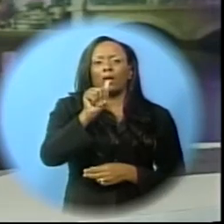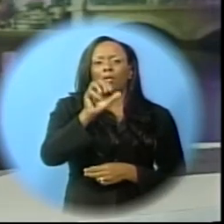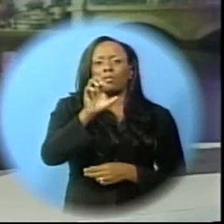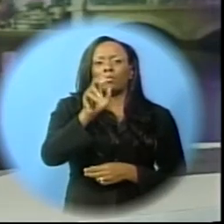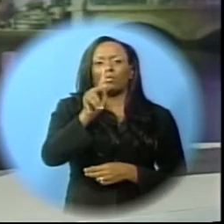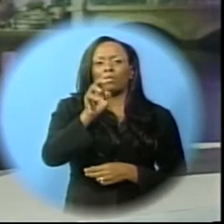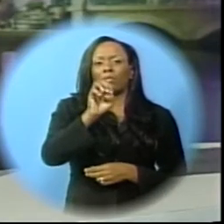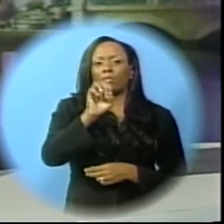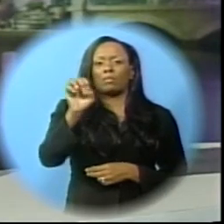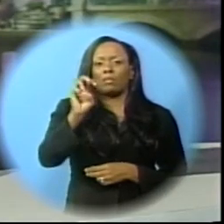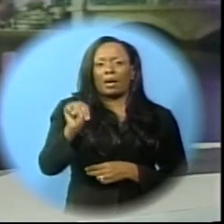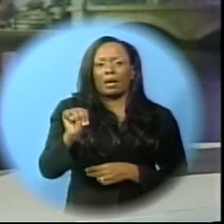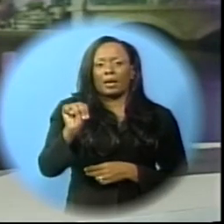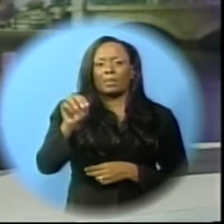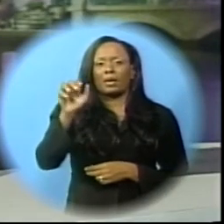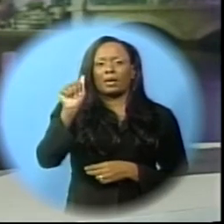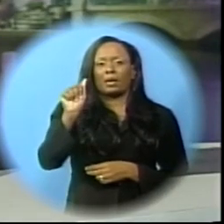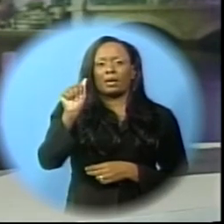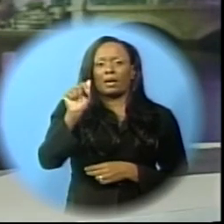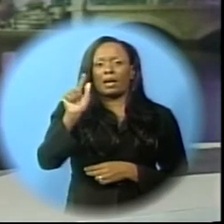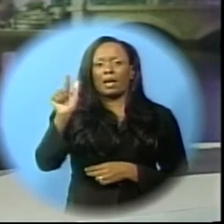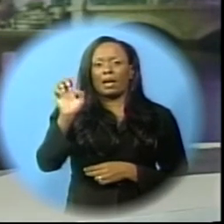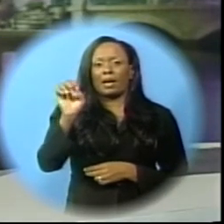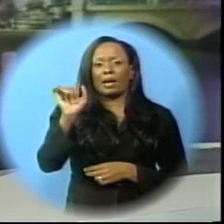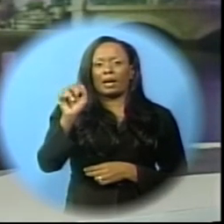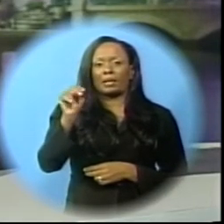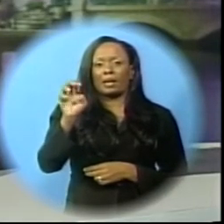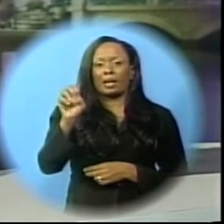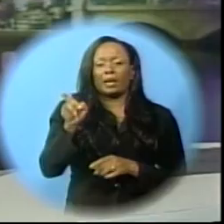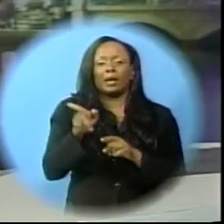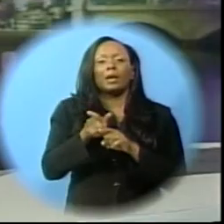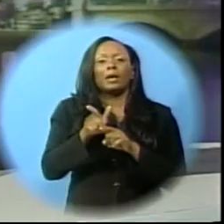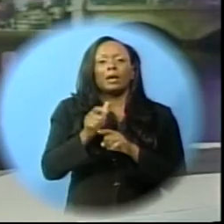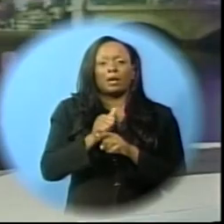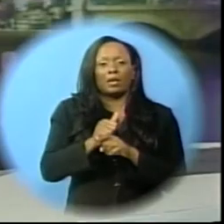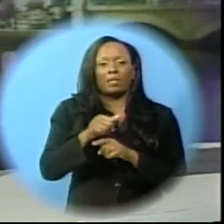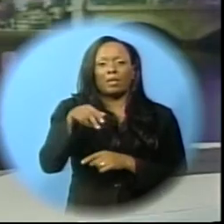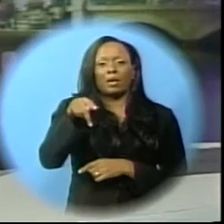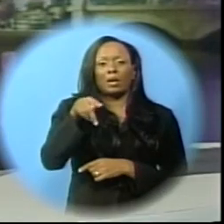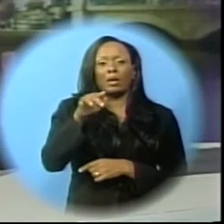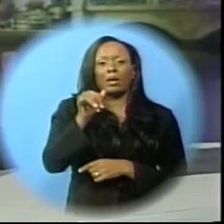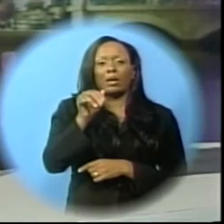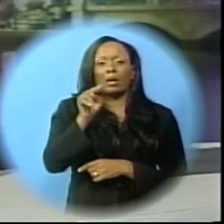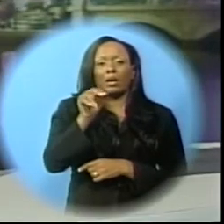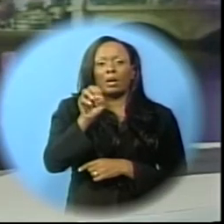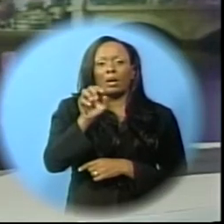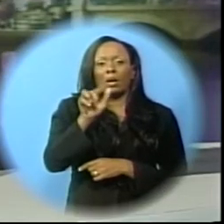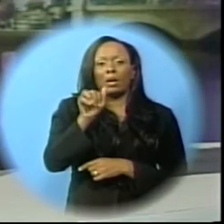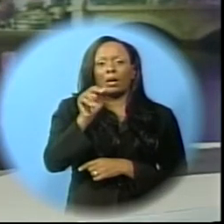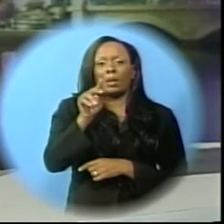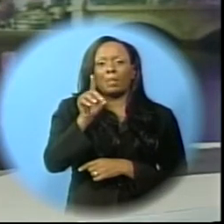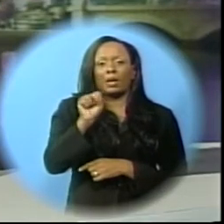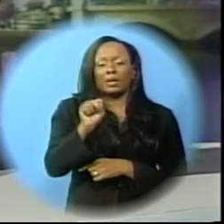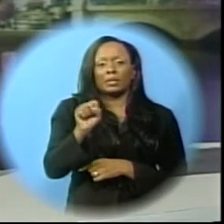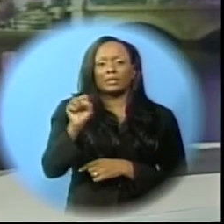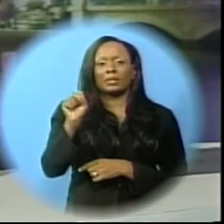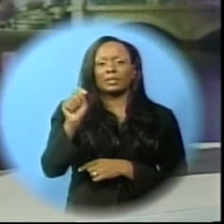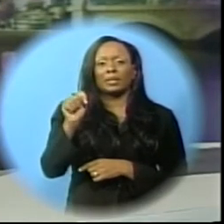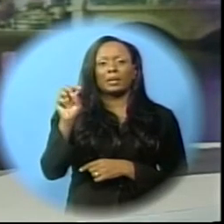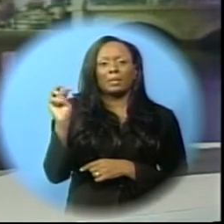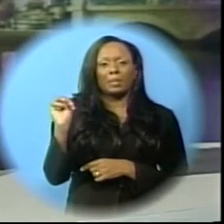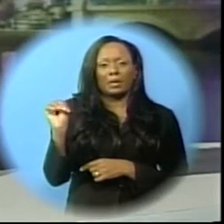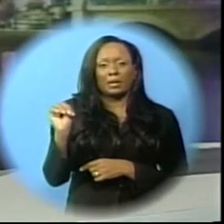Aline, aka Rats or Goon, of number 51 Stanley Terrace or number 17 Golden Rock, both in Pineland, St.